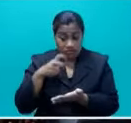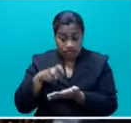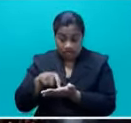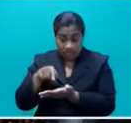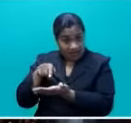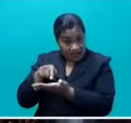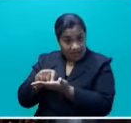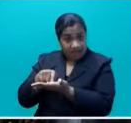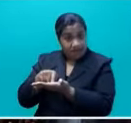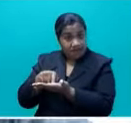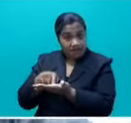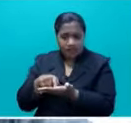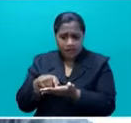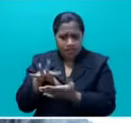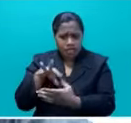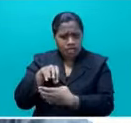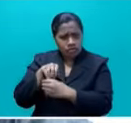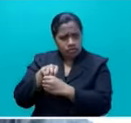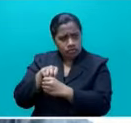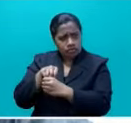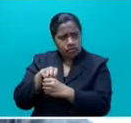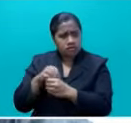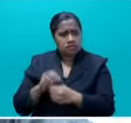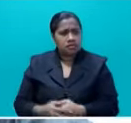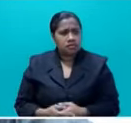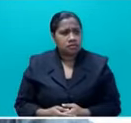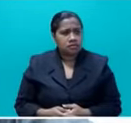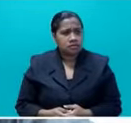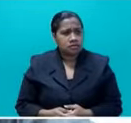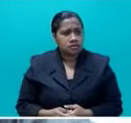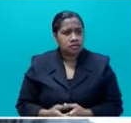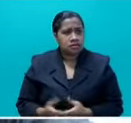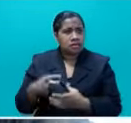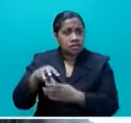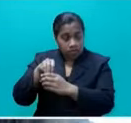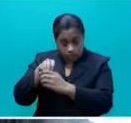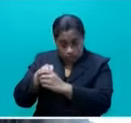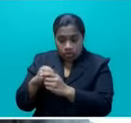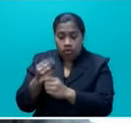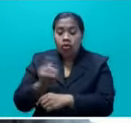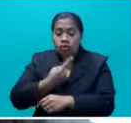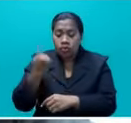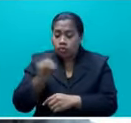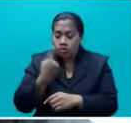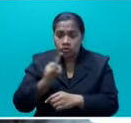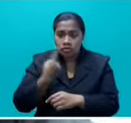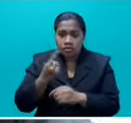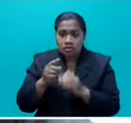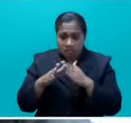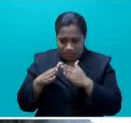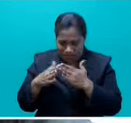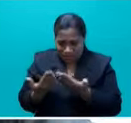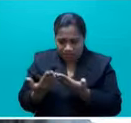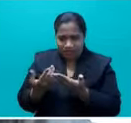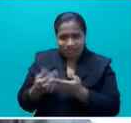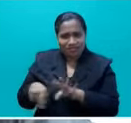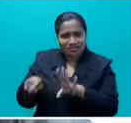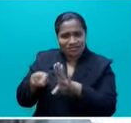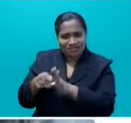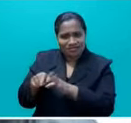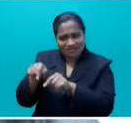include the current offenders that are currently serving their sentence when this bill will come into effect? They seem to be